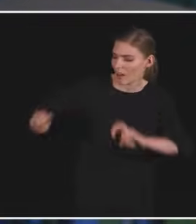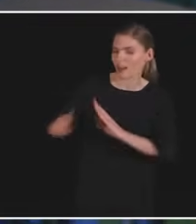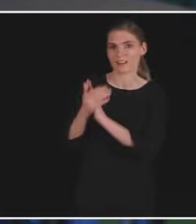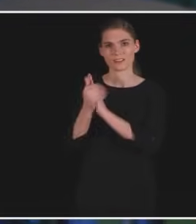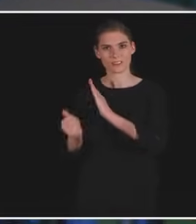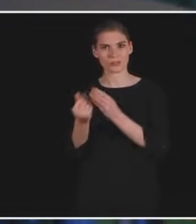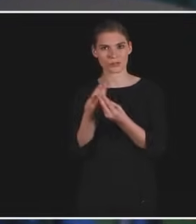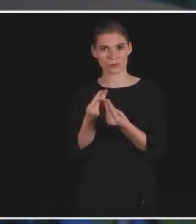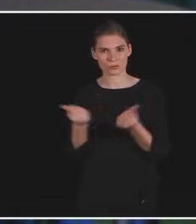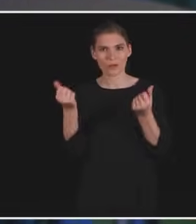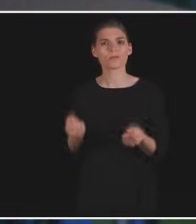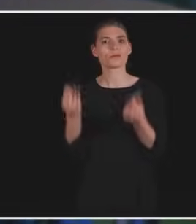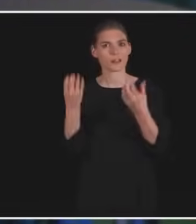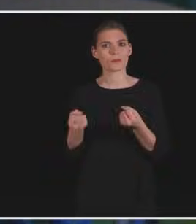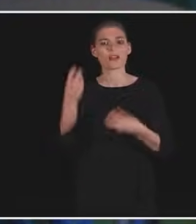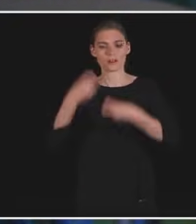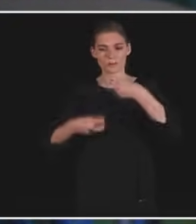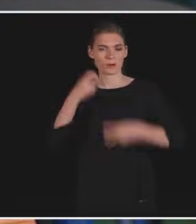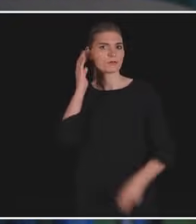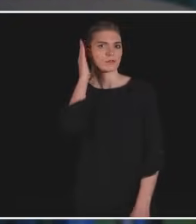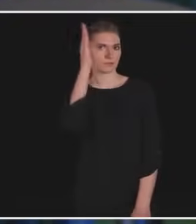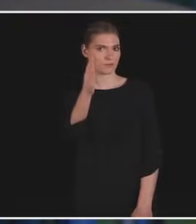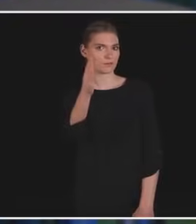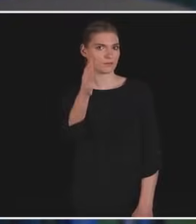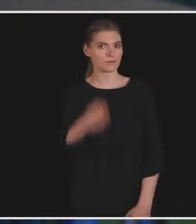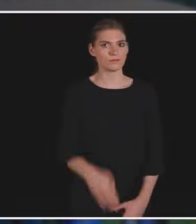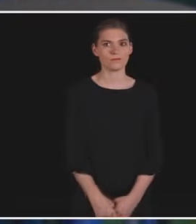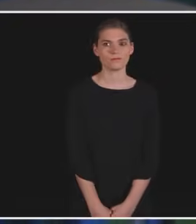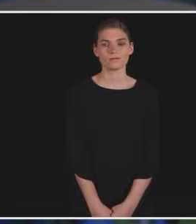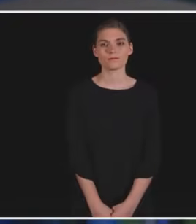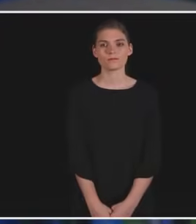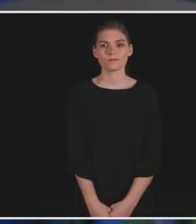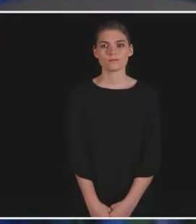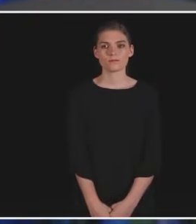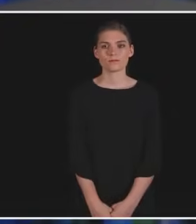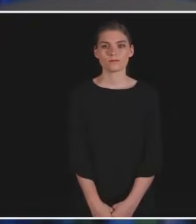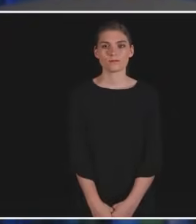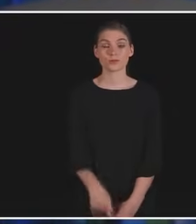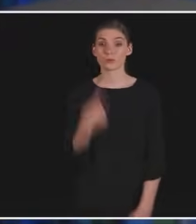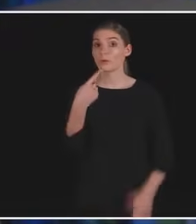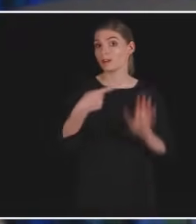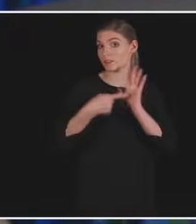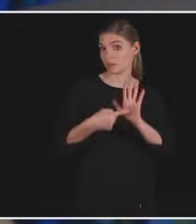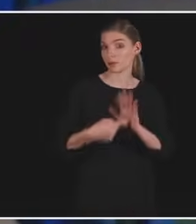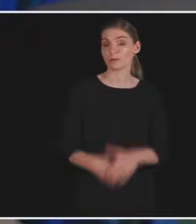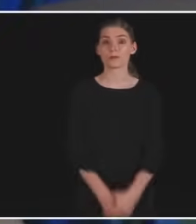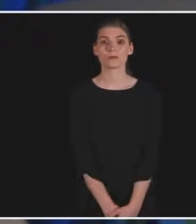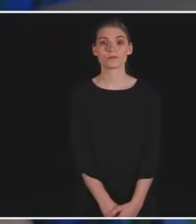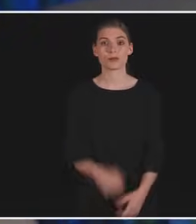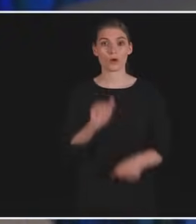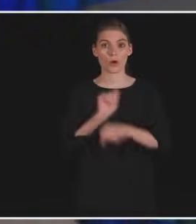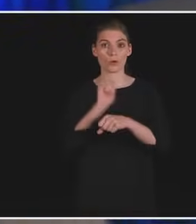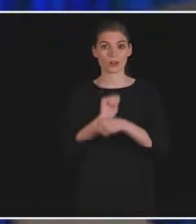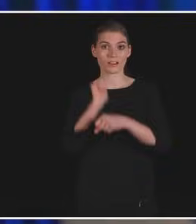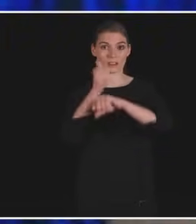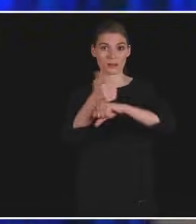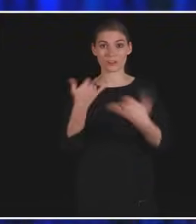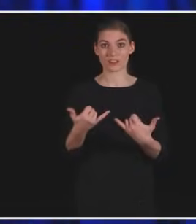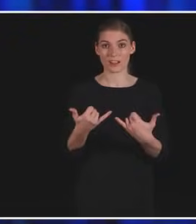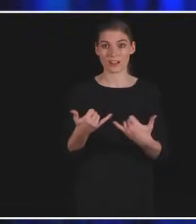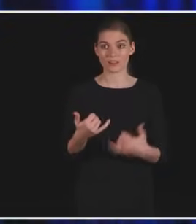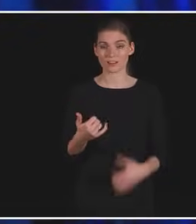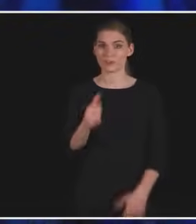thinking skills that will allow us to solve a variety of problems. For example, some of the jobs that exist